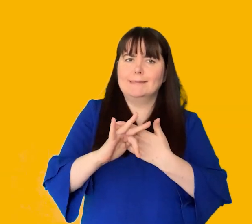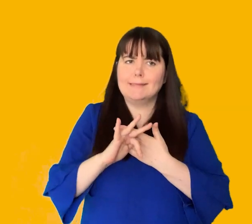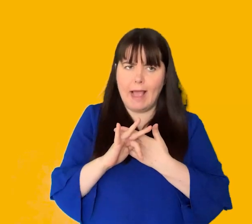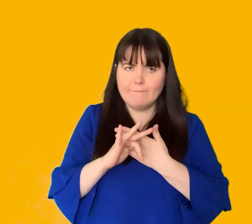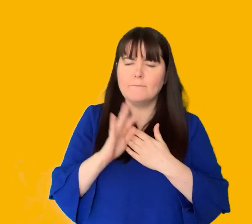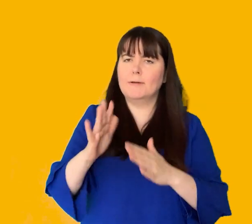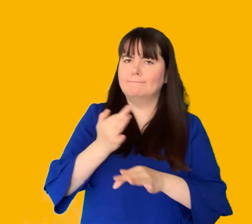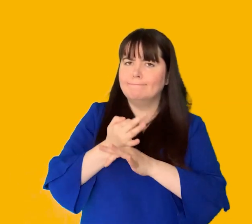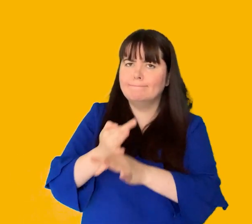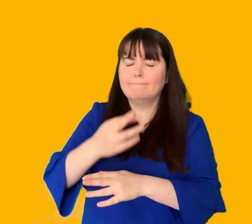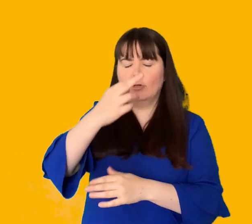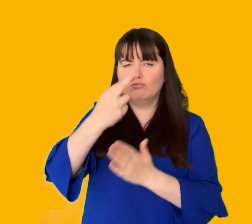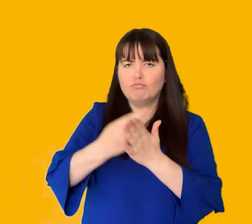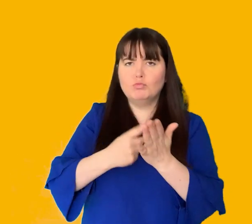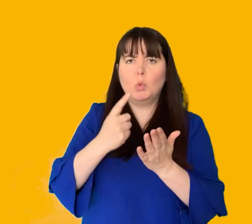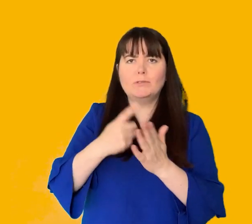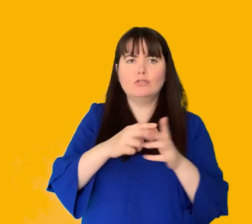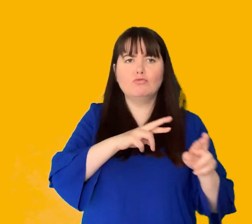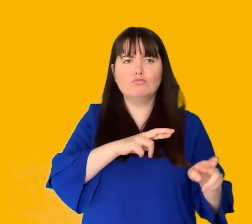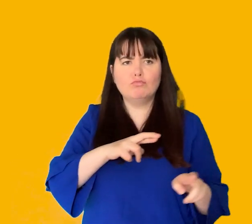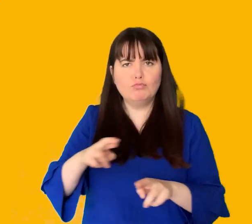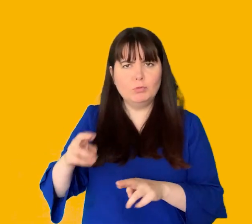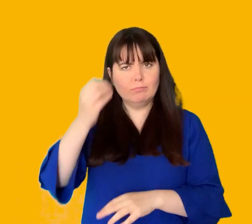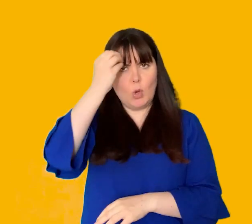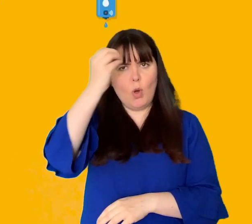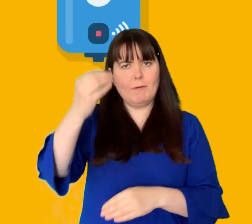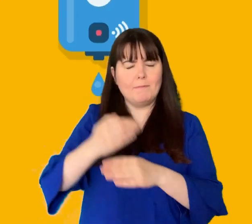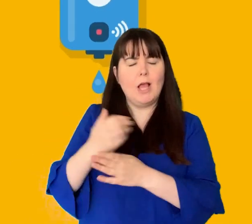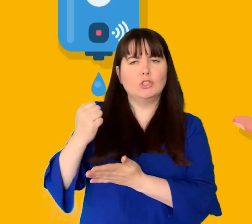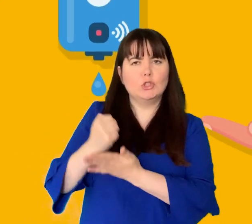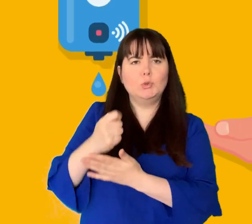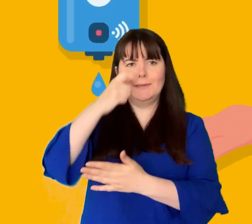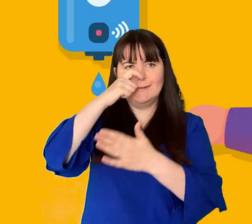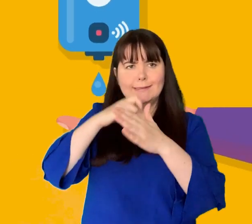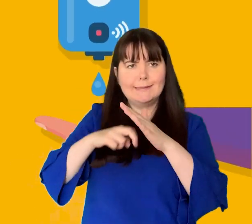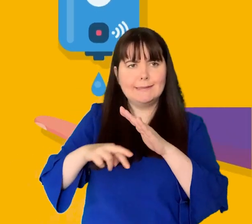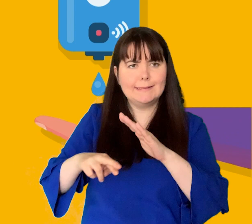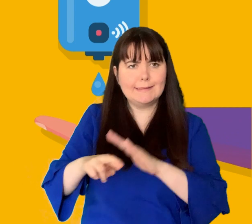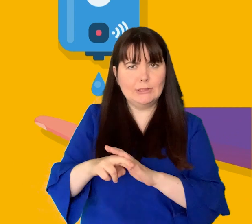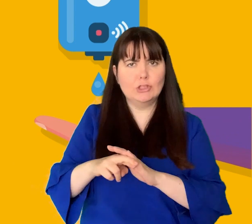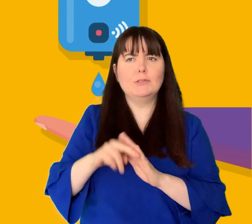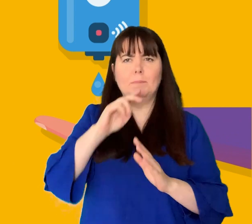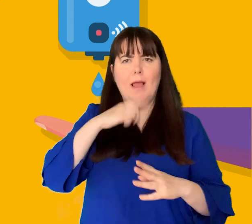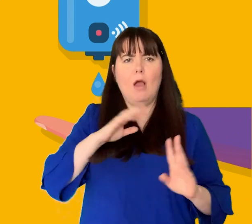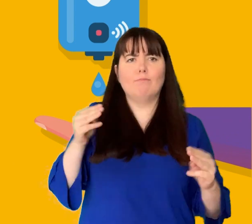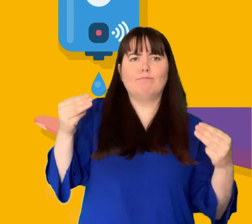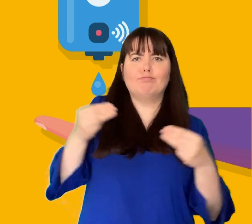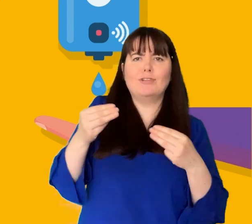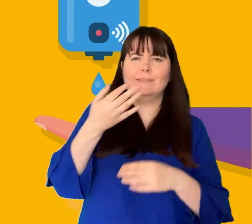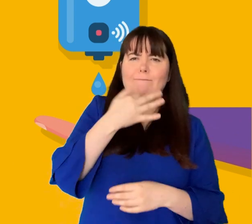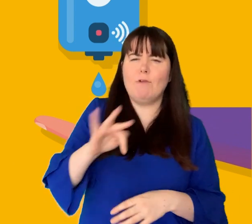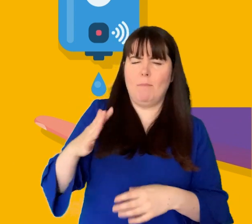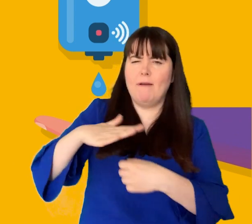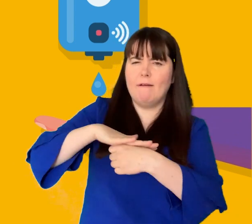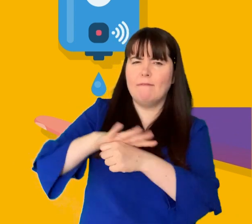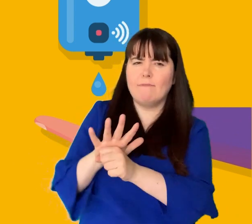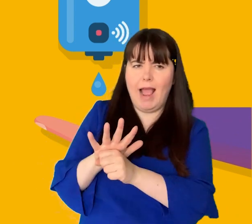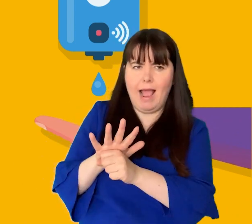that when the rules and routines that have been put in place for schools are followed carefully by everyone, we are all better protected from the virus.